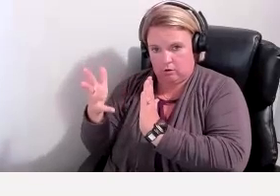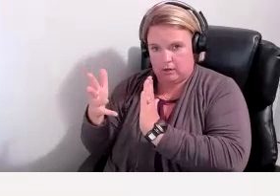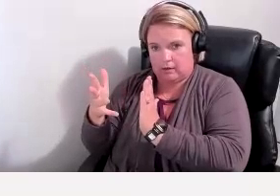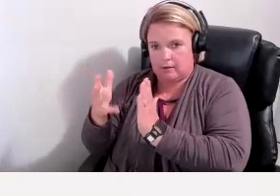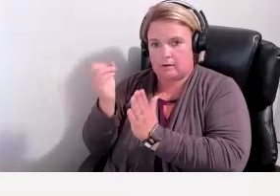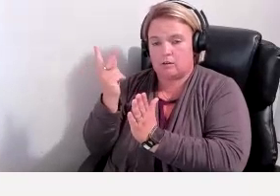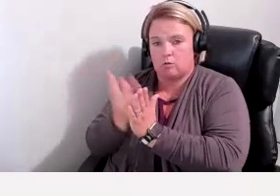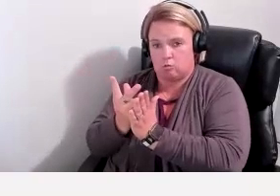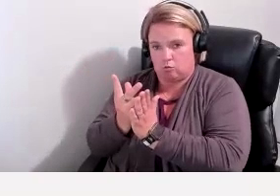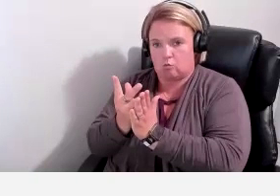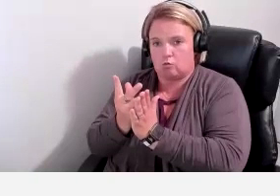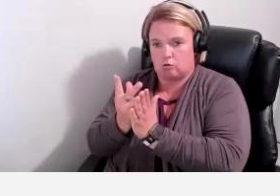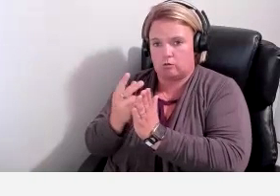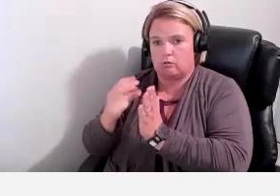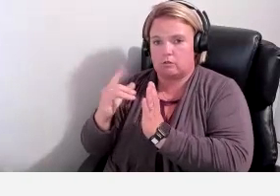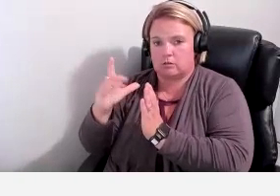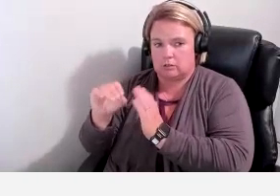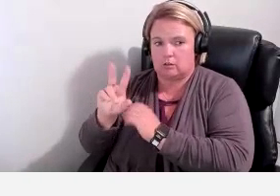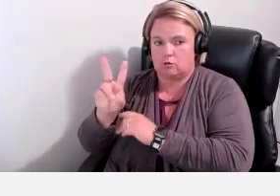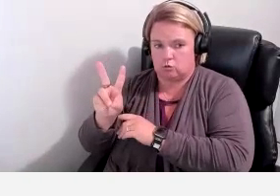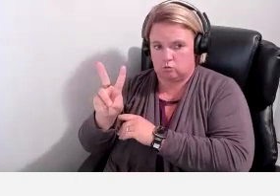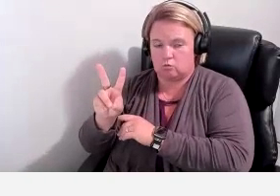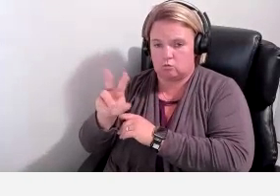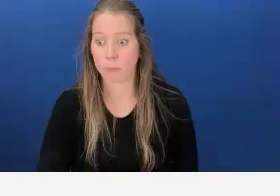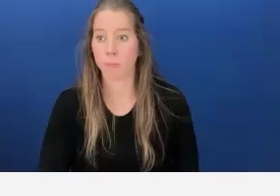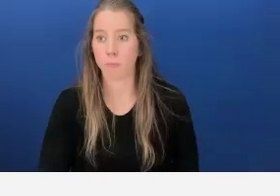approve them over in Celio 2.